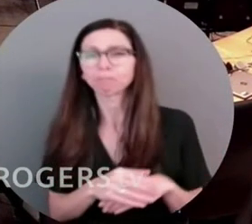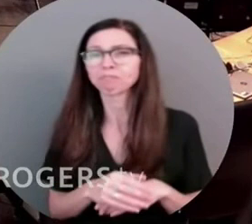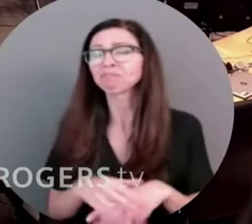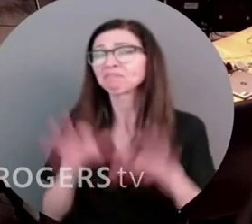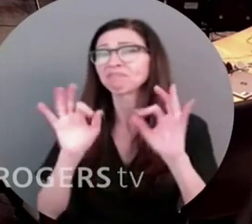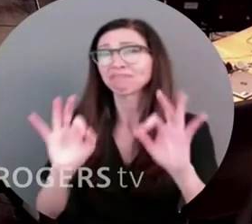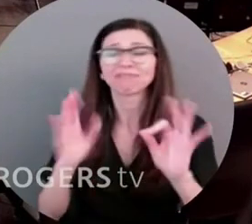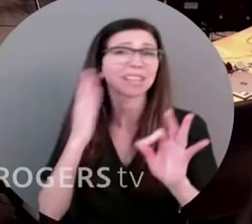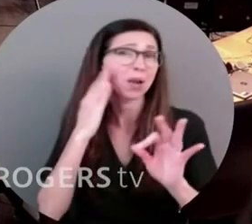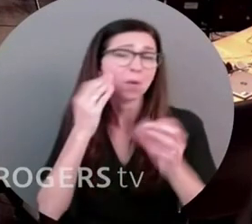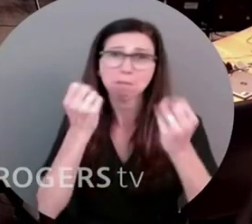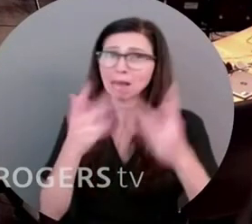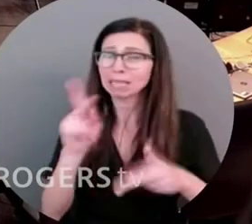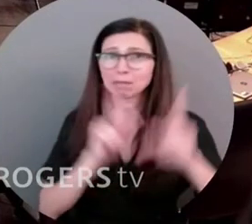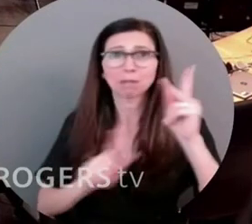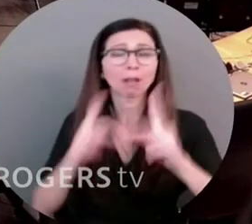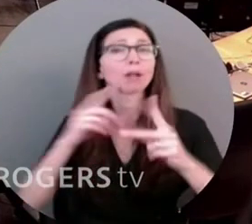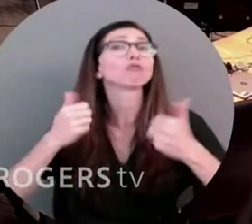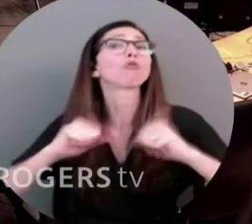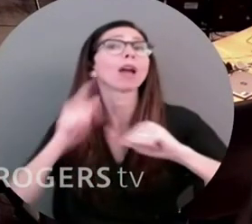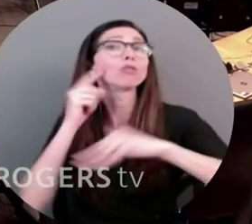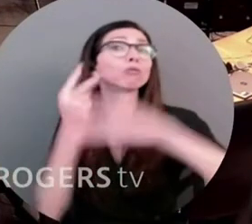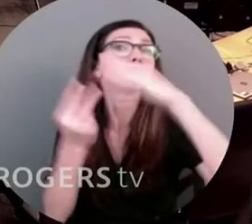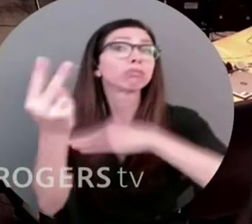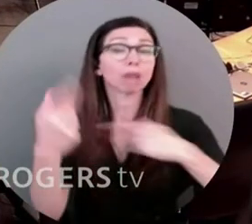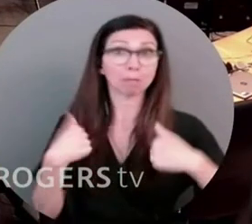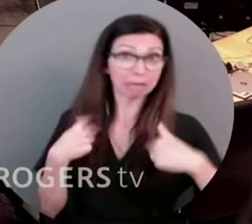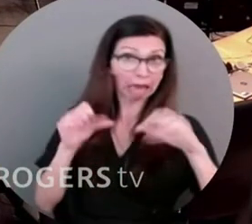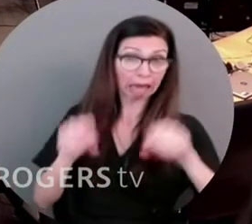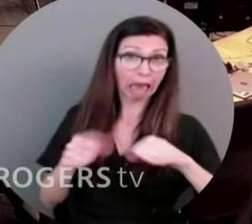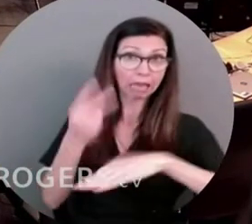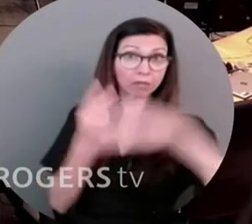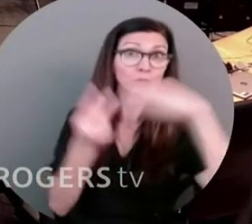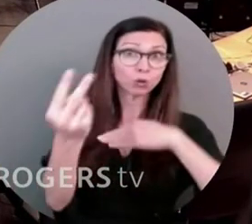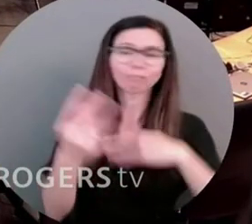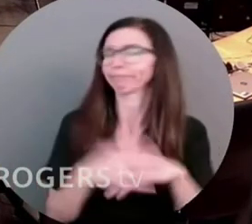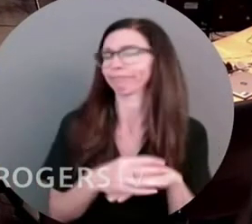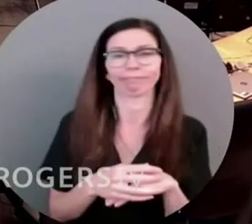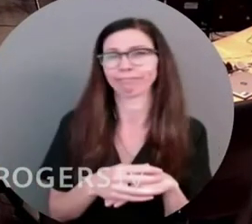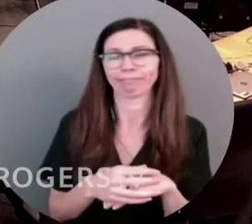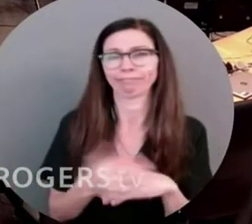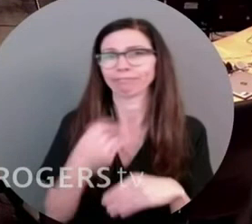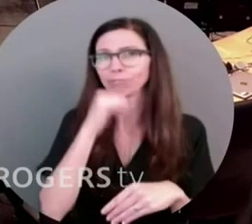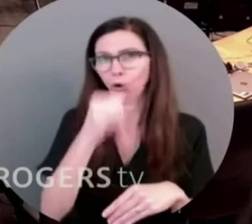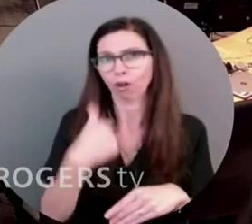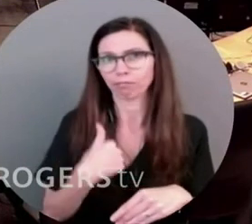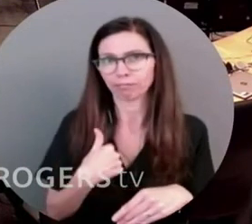I'm not going to be one of those people that tries to predict the future. I think this motion is prudent,